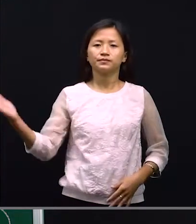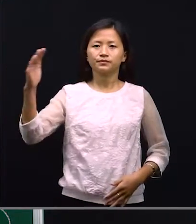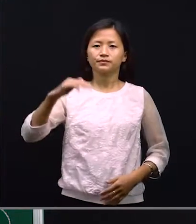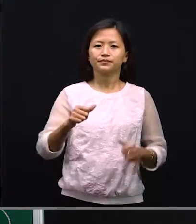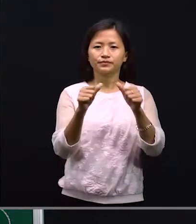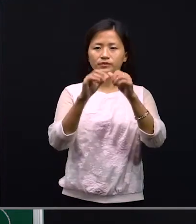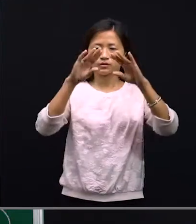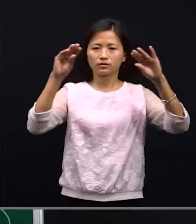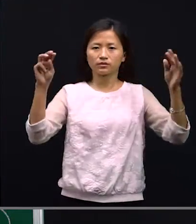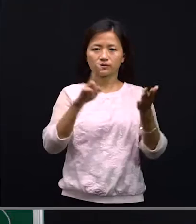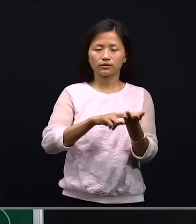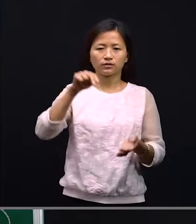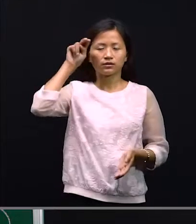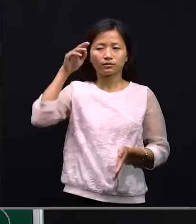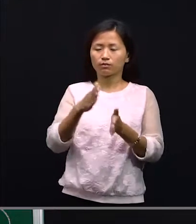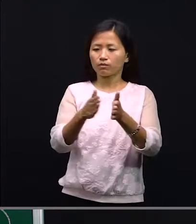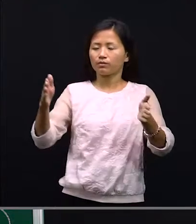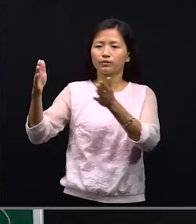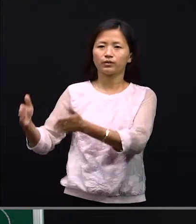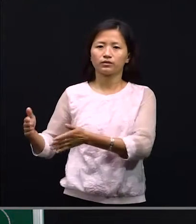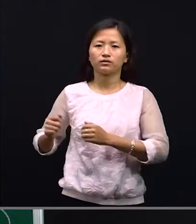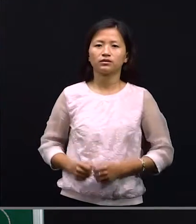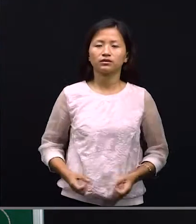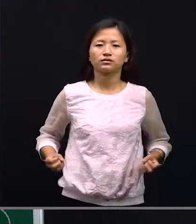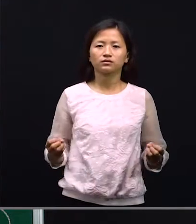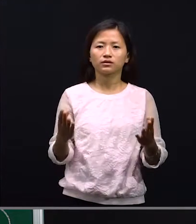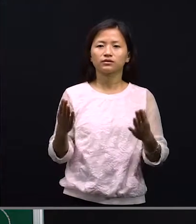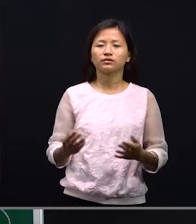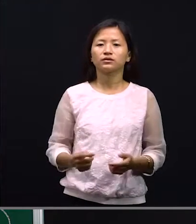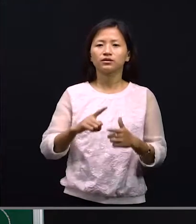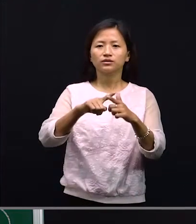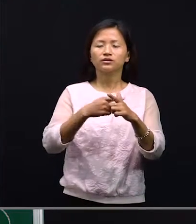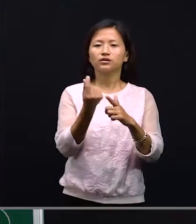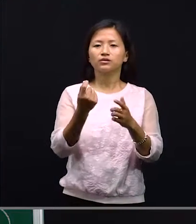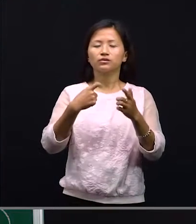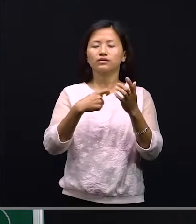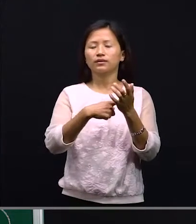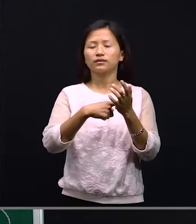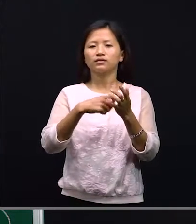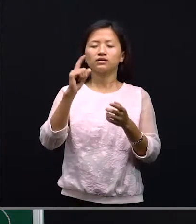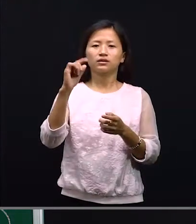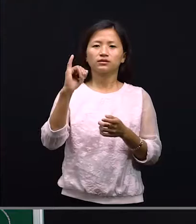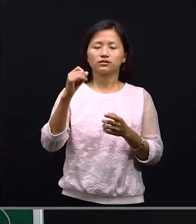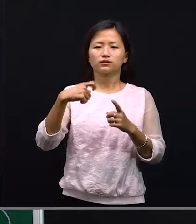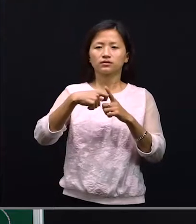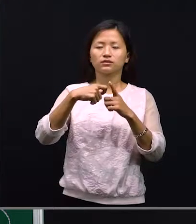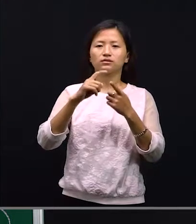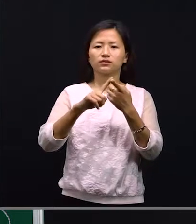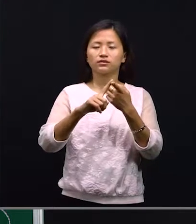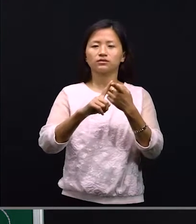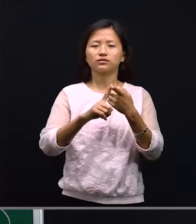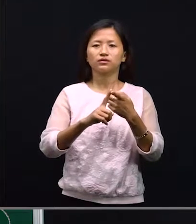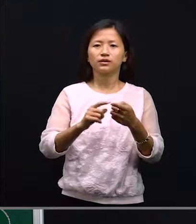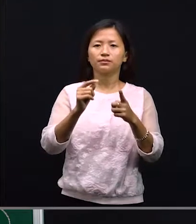the Assam-Nagaland border. Okay, it starts from the Jaluki Paren district and then it goes up